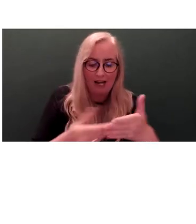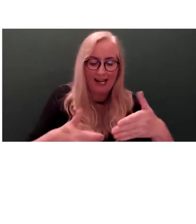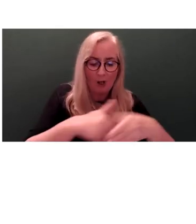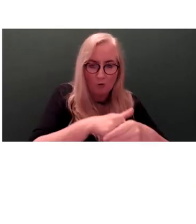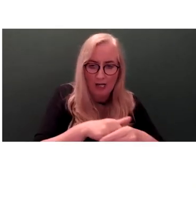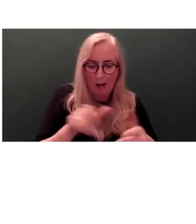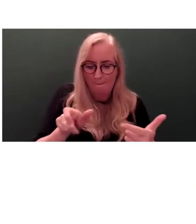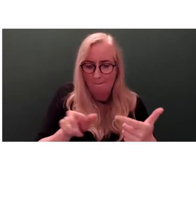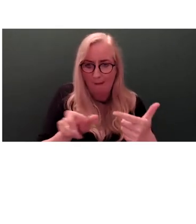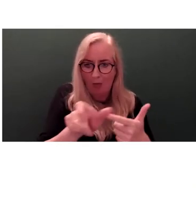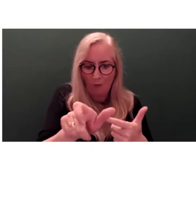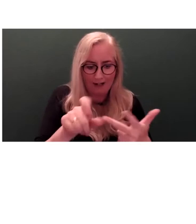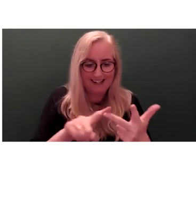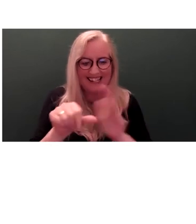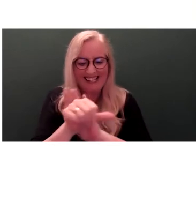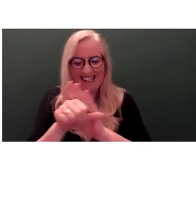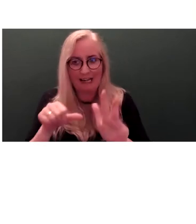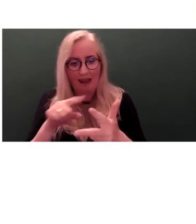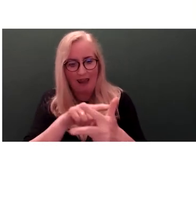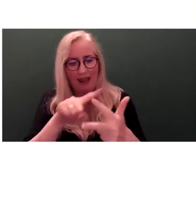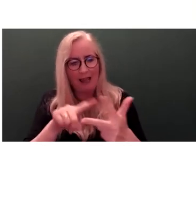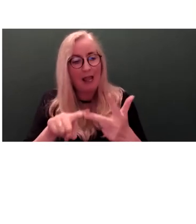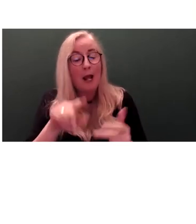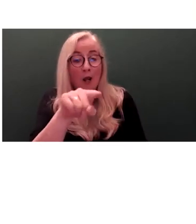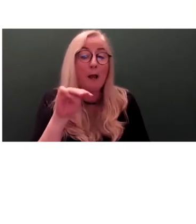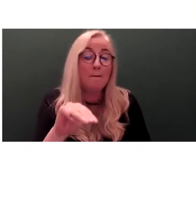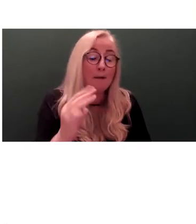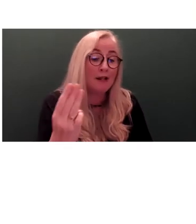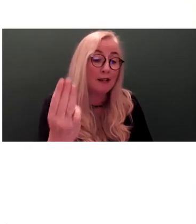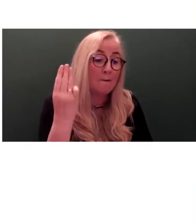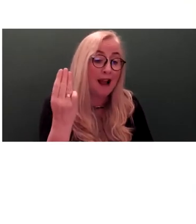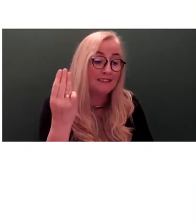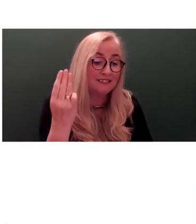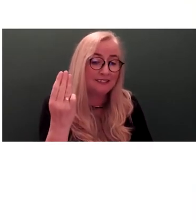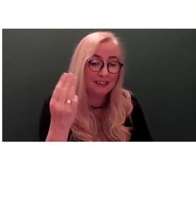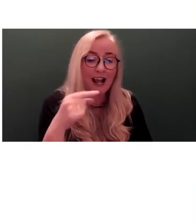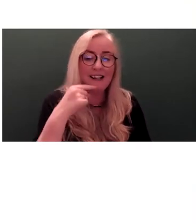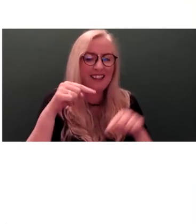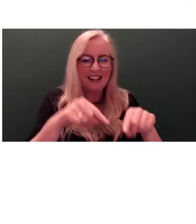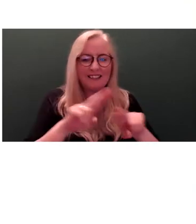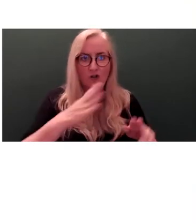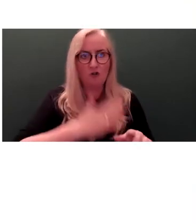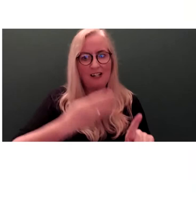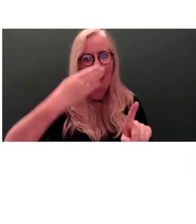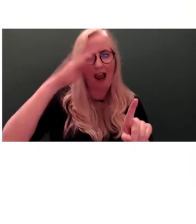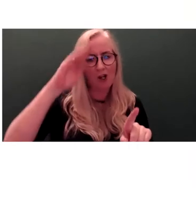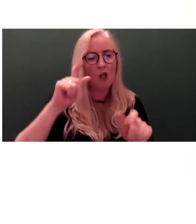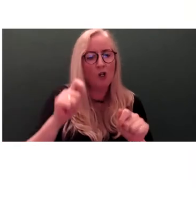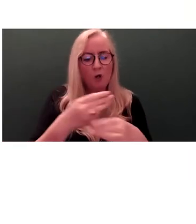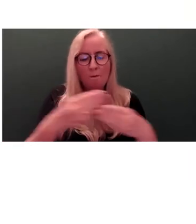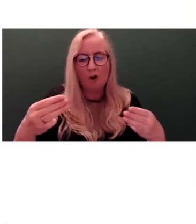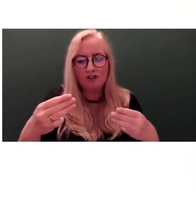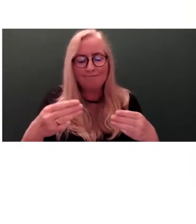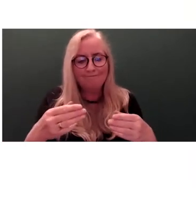pathways, and skills. And I think maybe in the past, and I don't think this is unique to Ireland either, there's maybe too much of a tendency